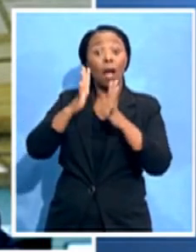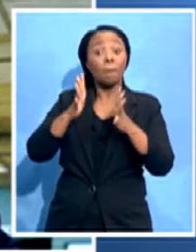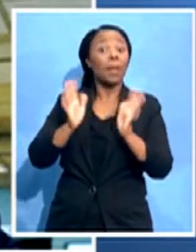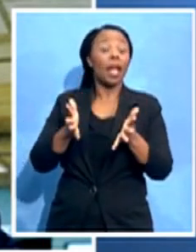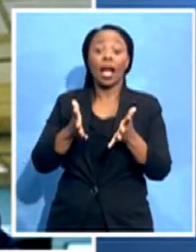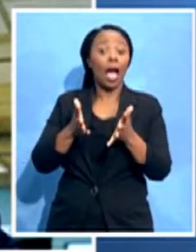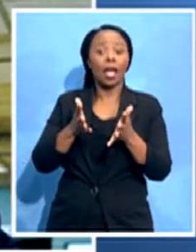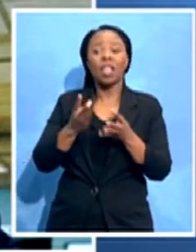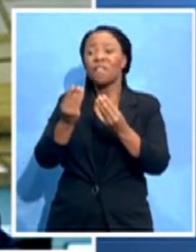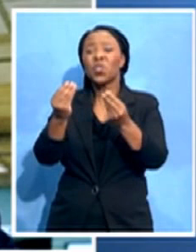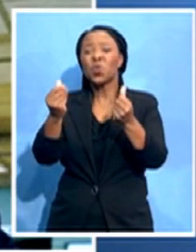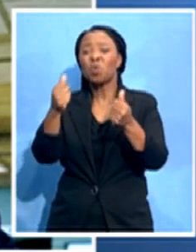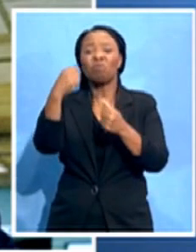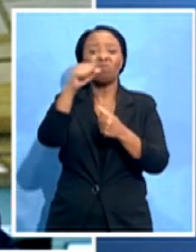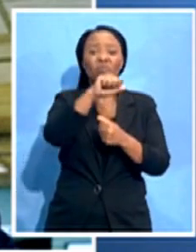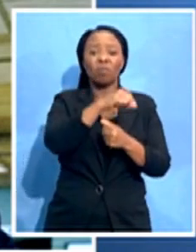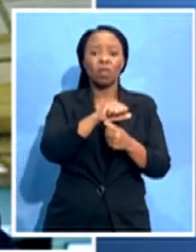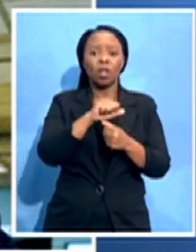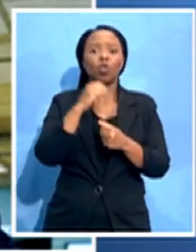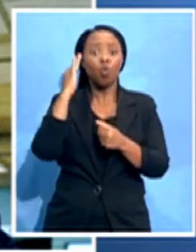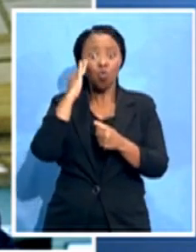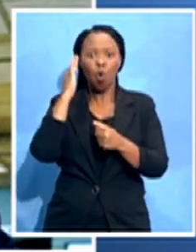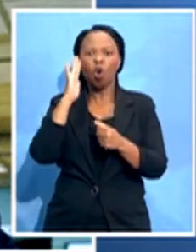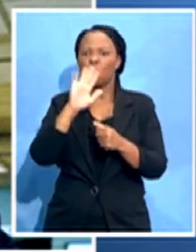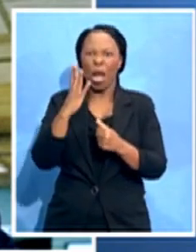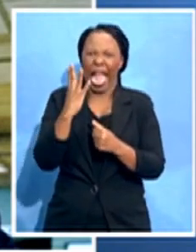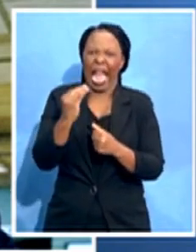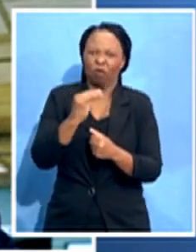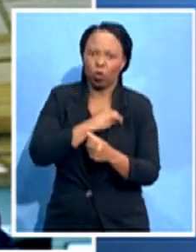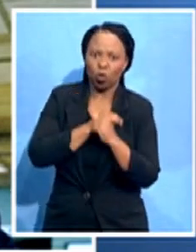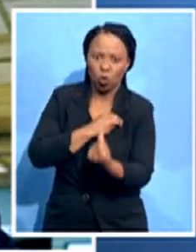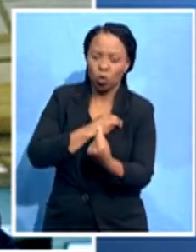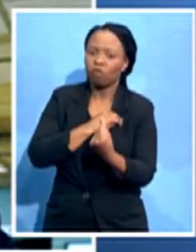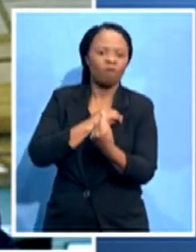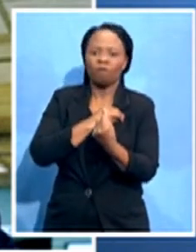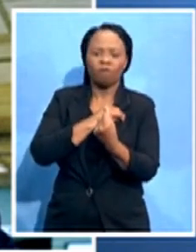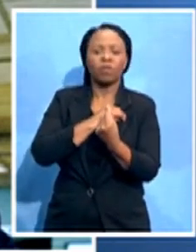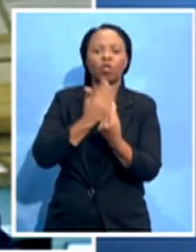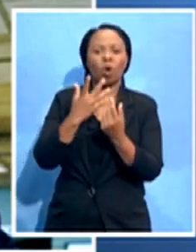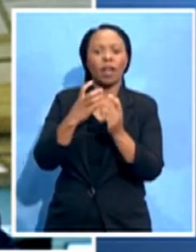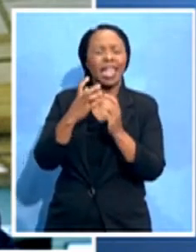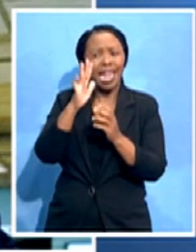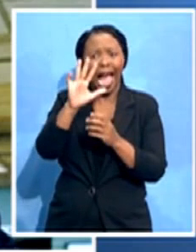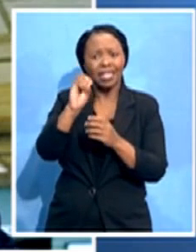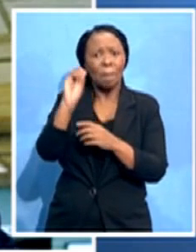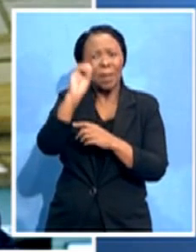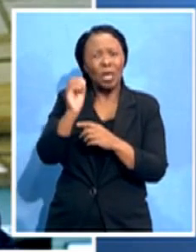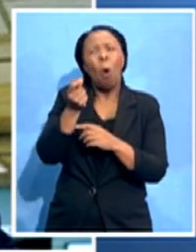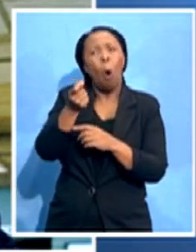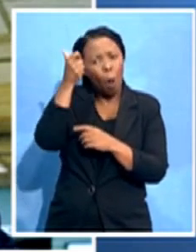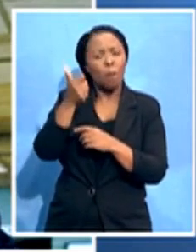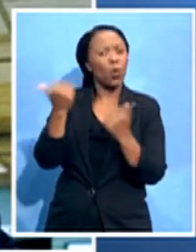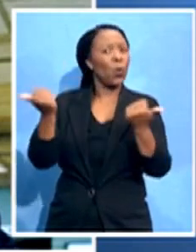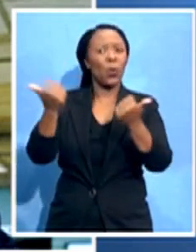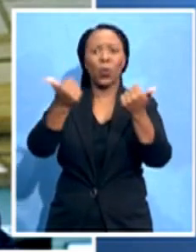not compulsory. But they have done a sterling job, 90% almost. So you can say, indeed, they